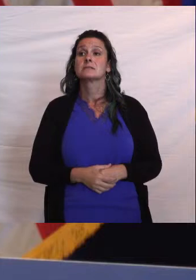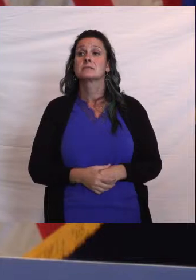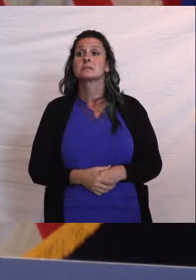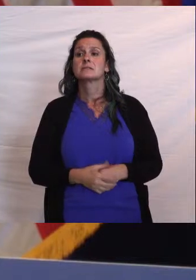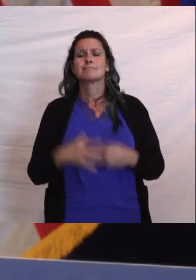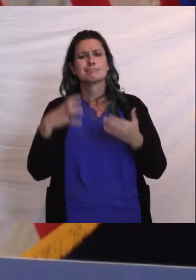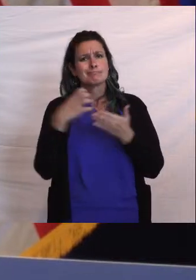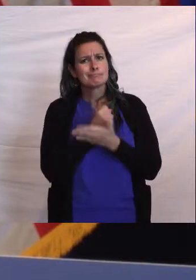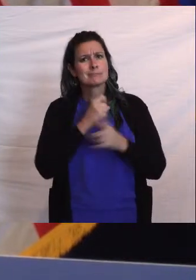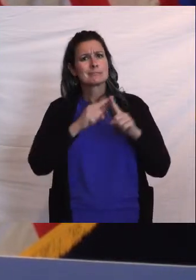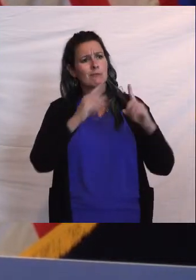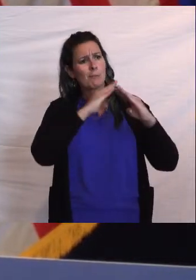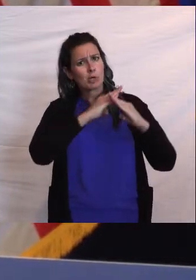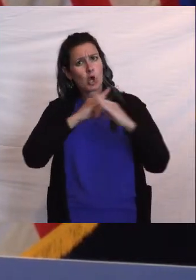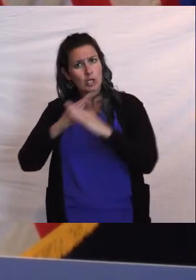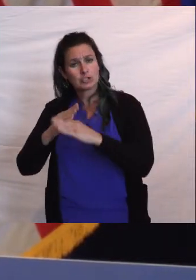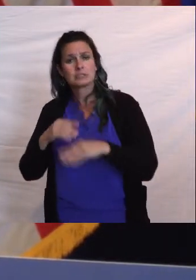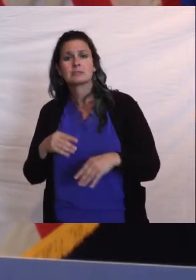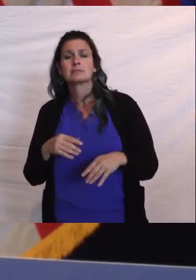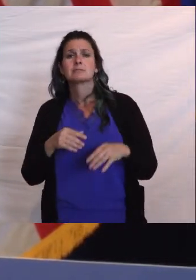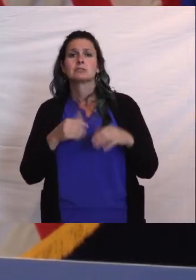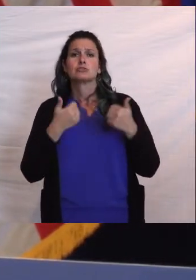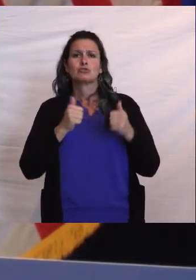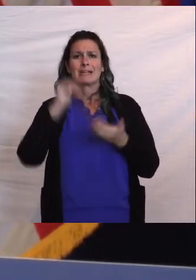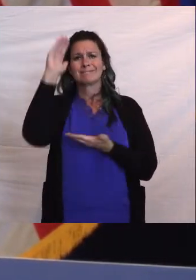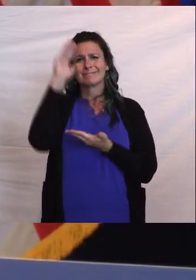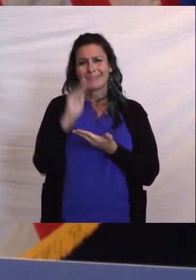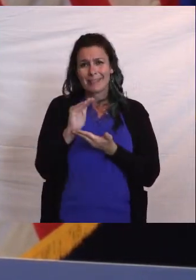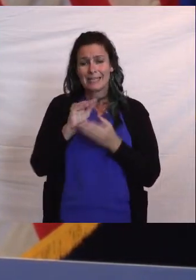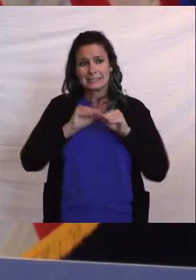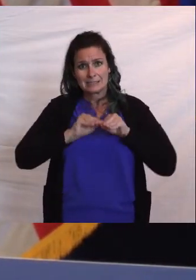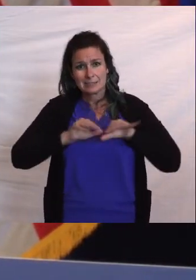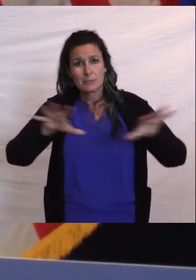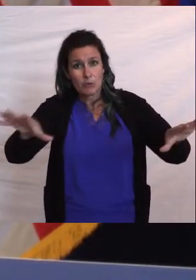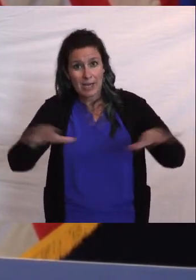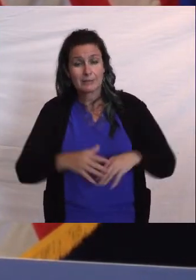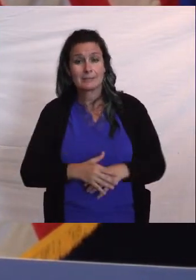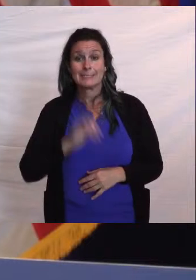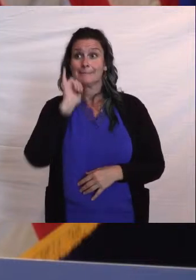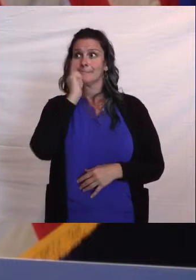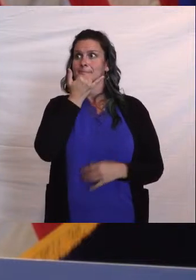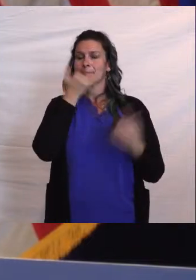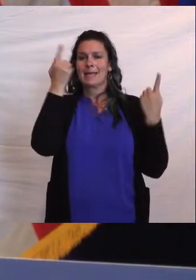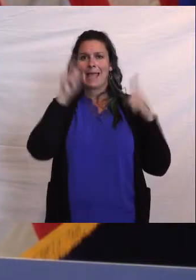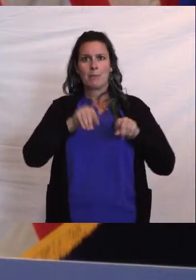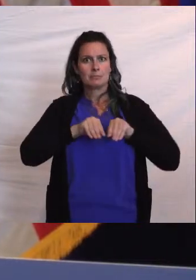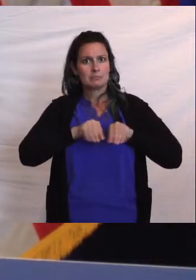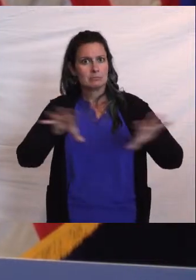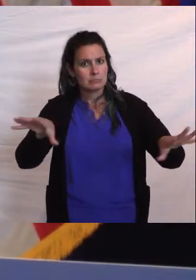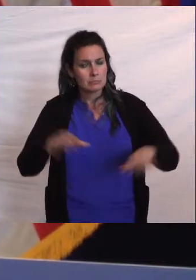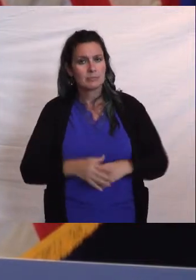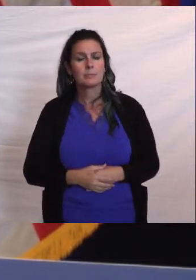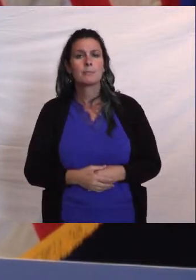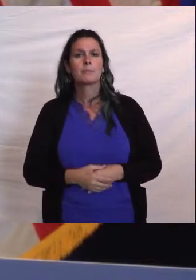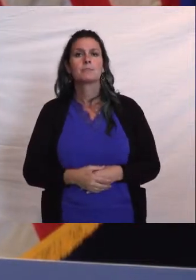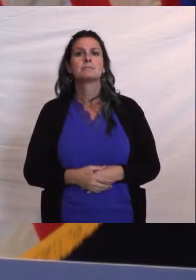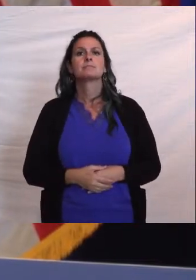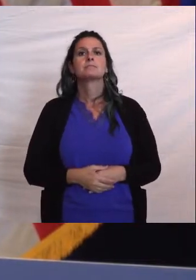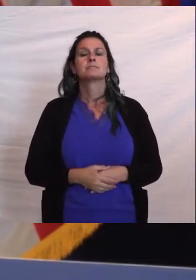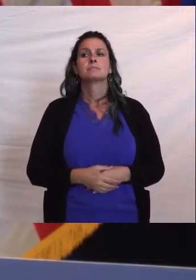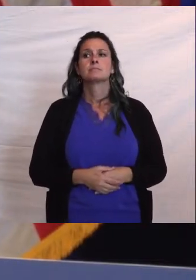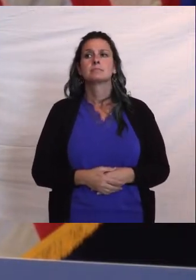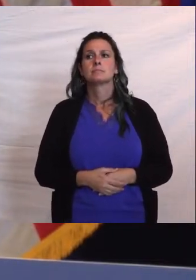take the appropriate precautions to try to minimize inadvertent spread, in particular to